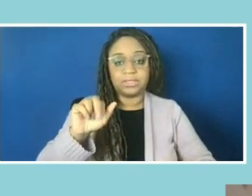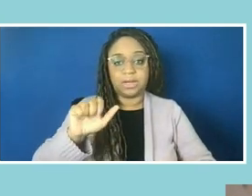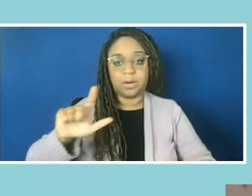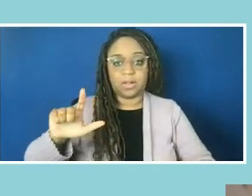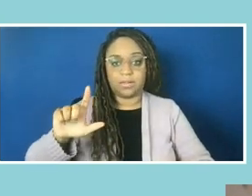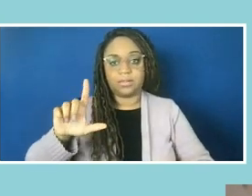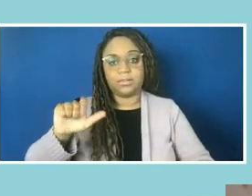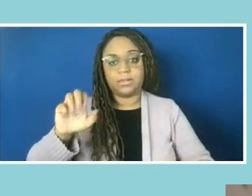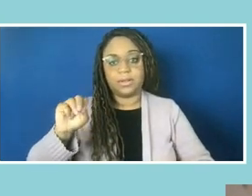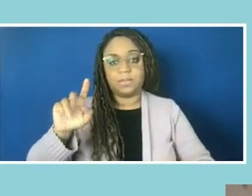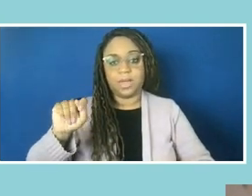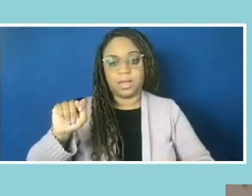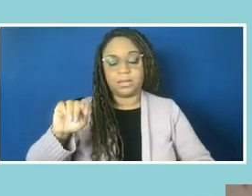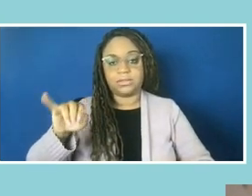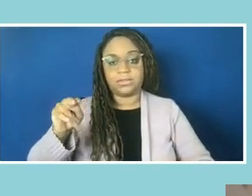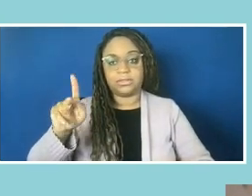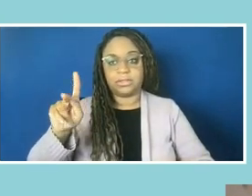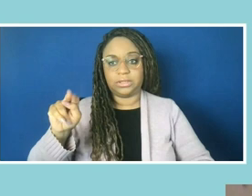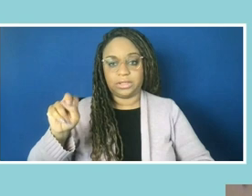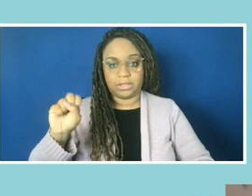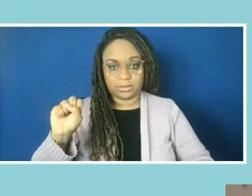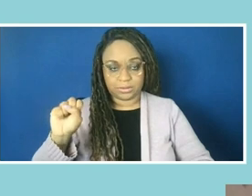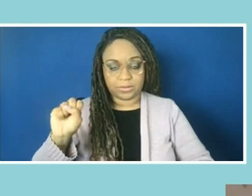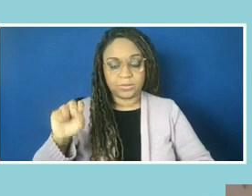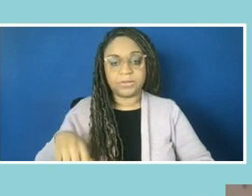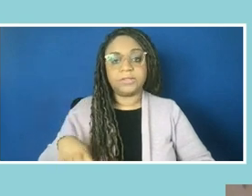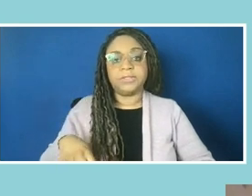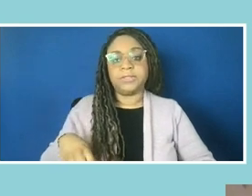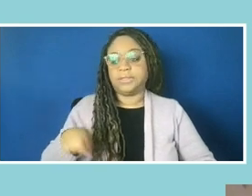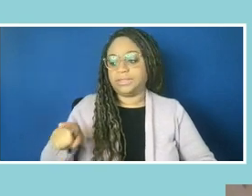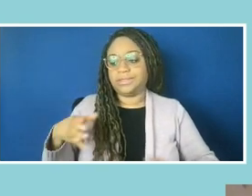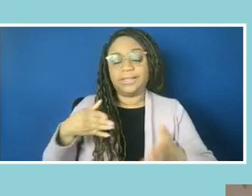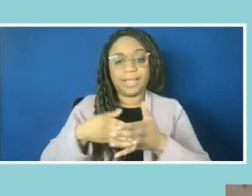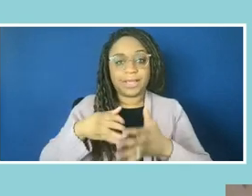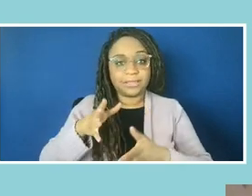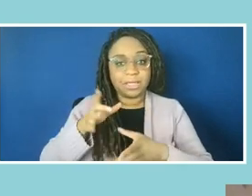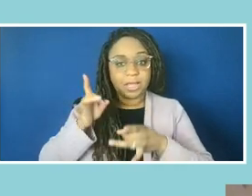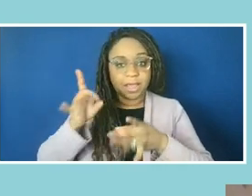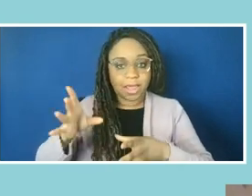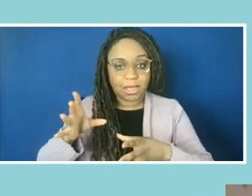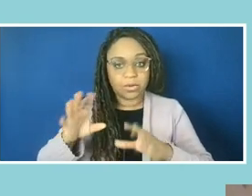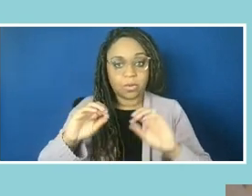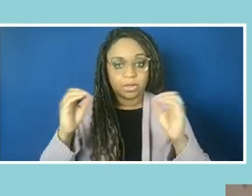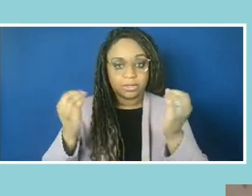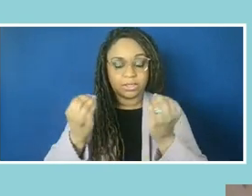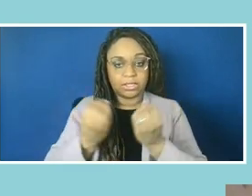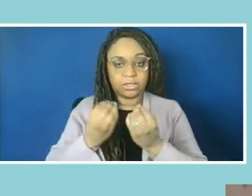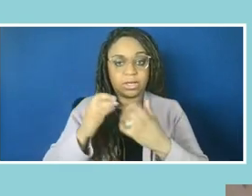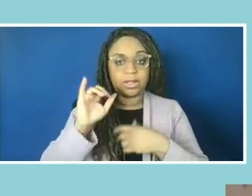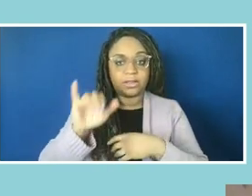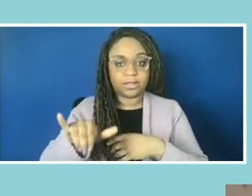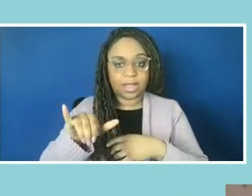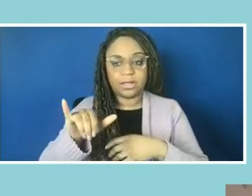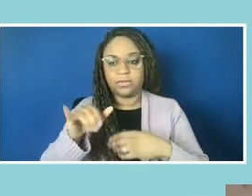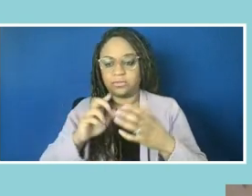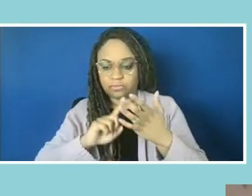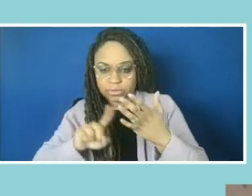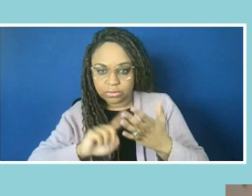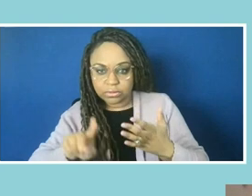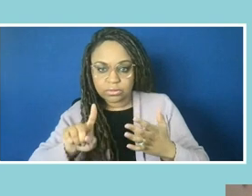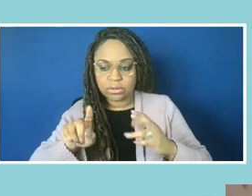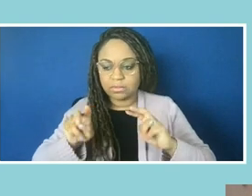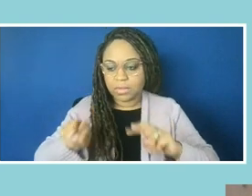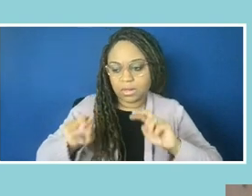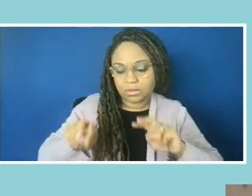Project, a New Brunswick, New Jersey-based anti-hate organization that researches, monitors, and reports on right-wing groups